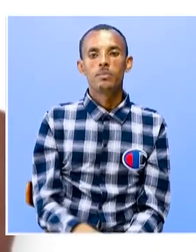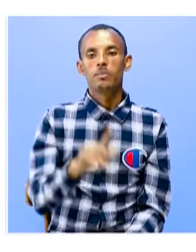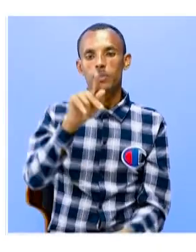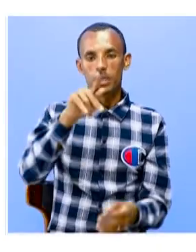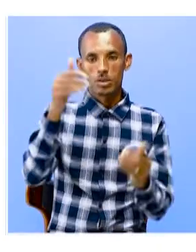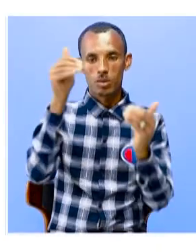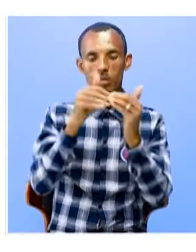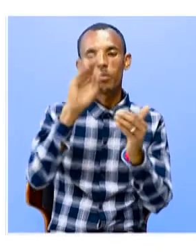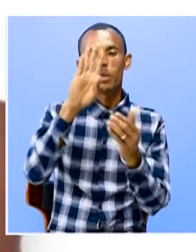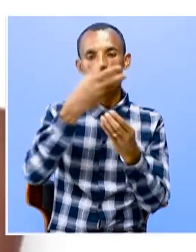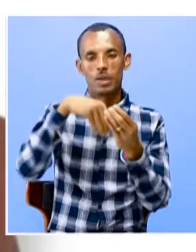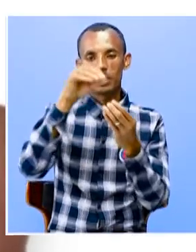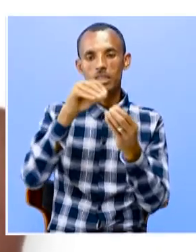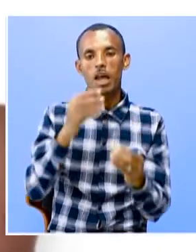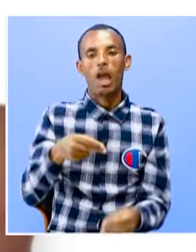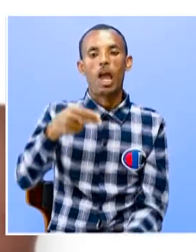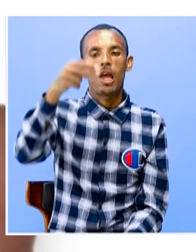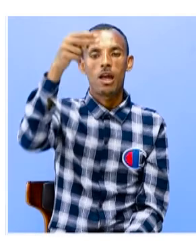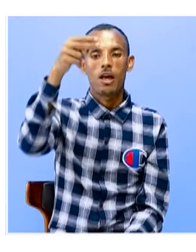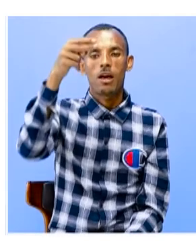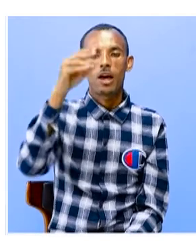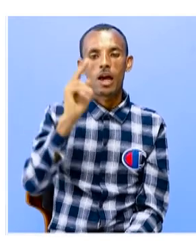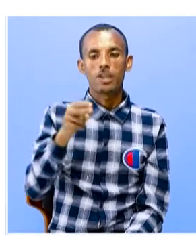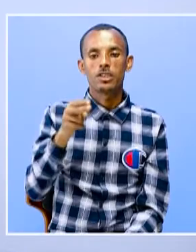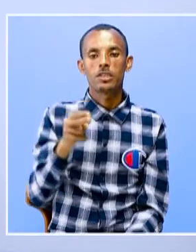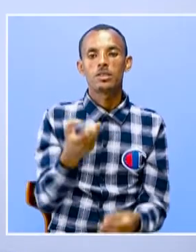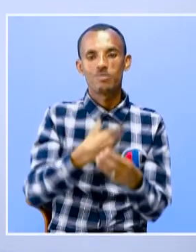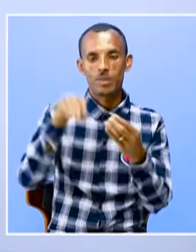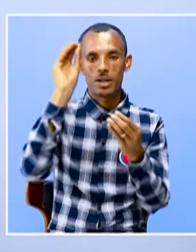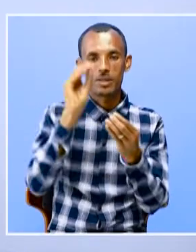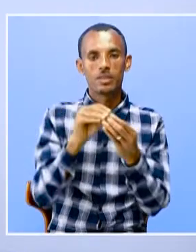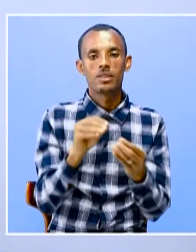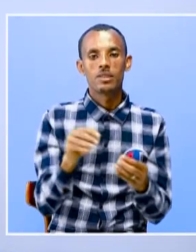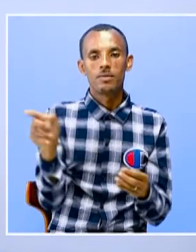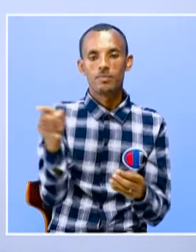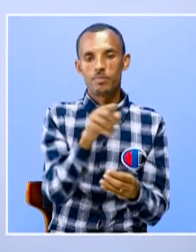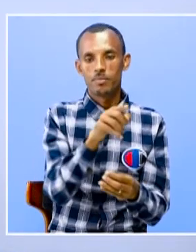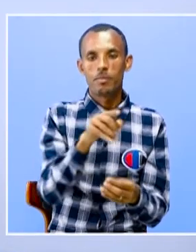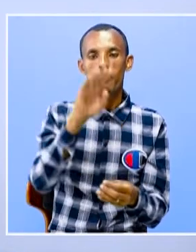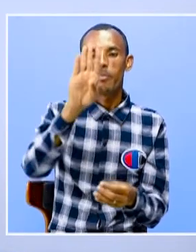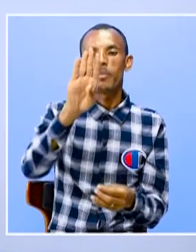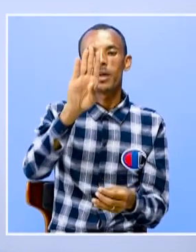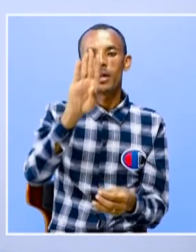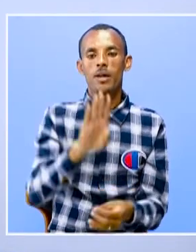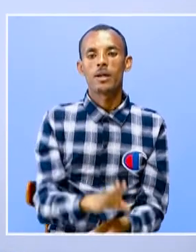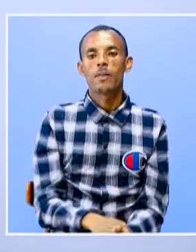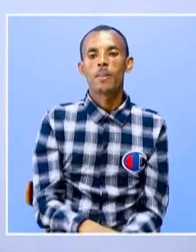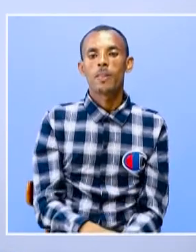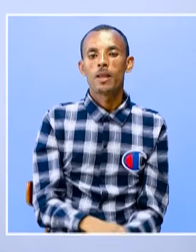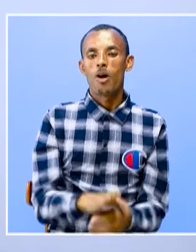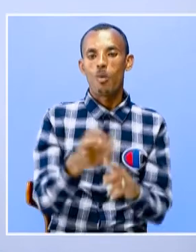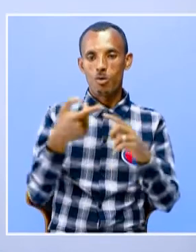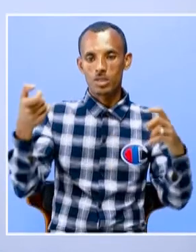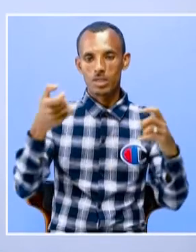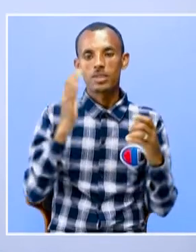plus this one is H plus this one is also B. You know that the opposite sides